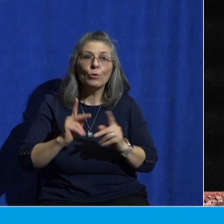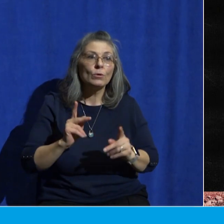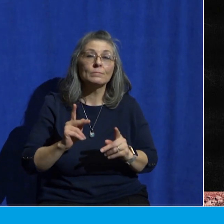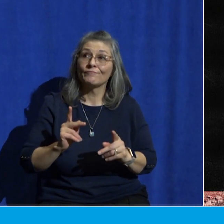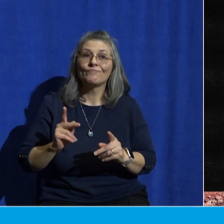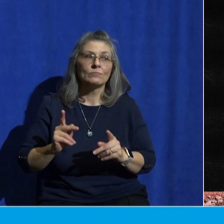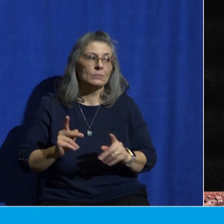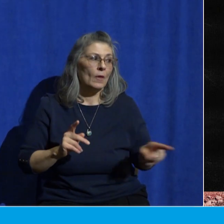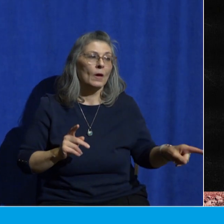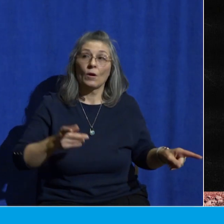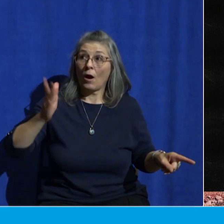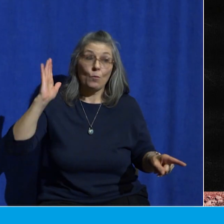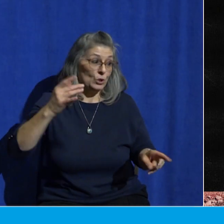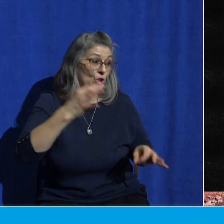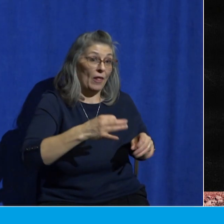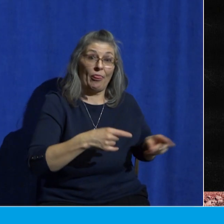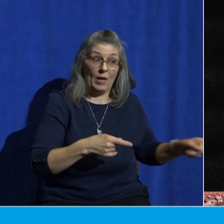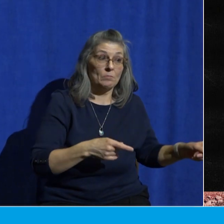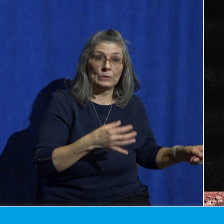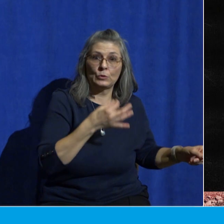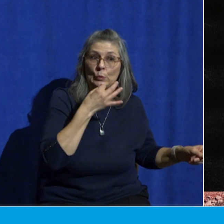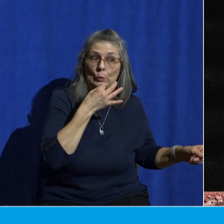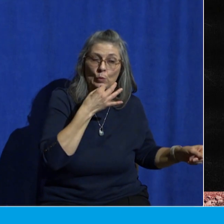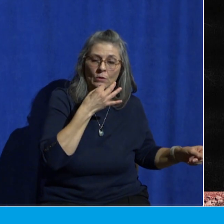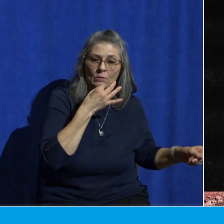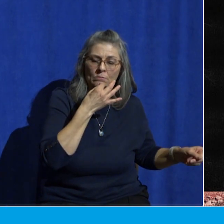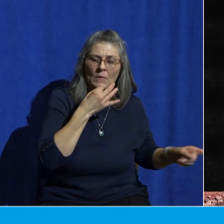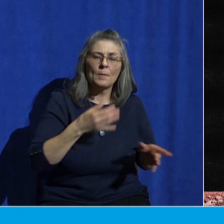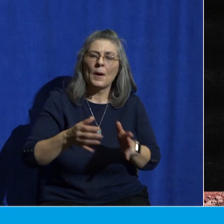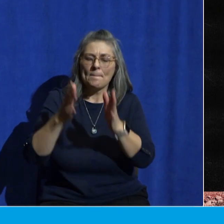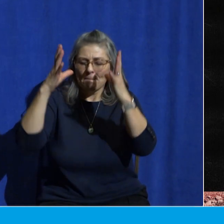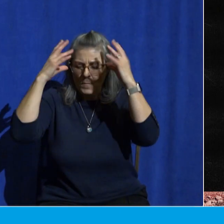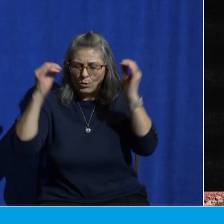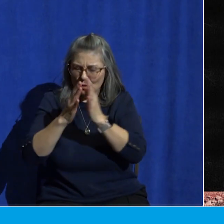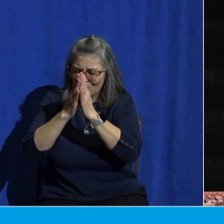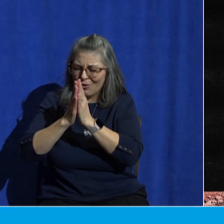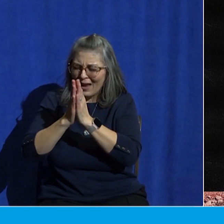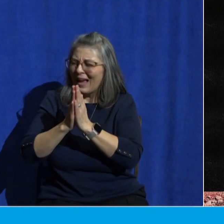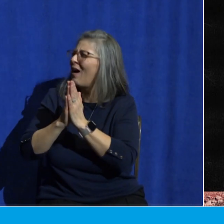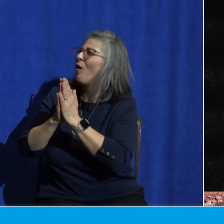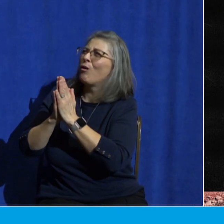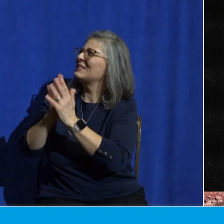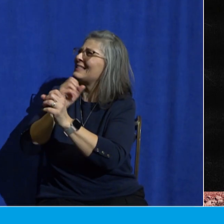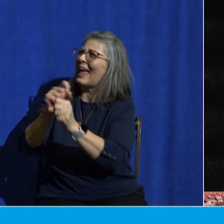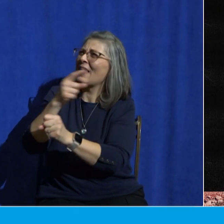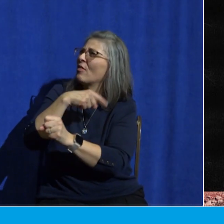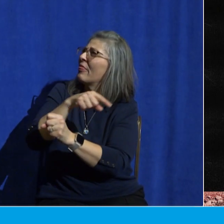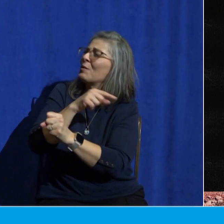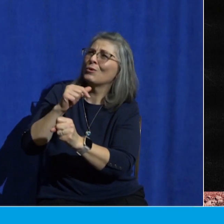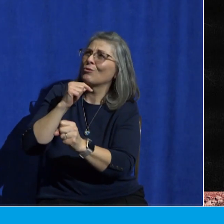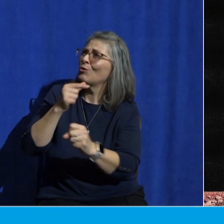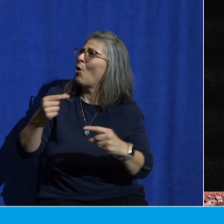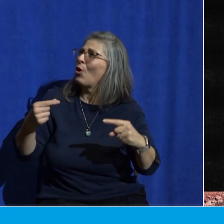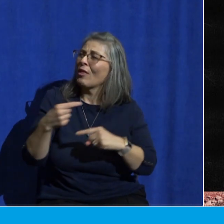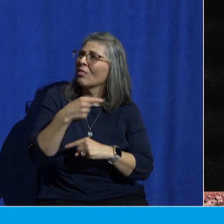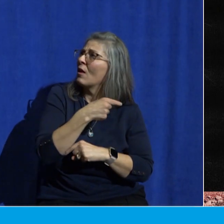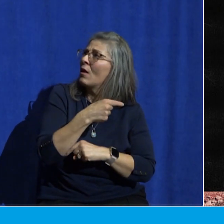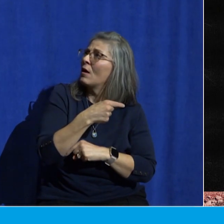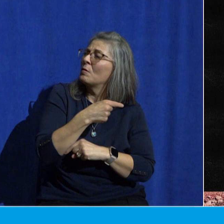And in response to Moses' prayer, God saved that people. In response to his prayer.